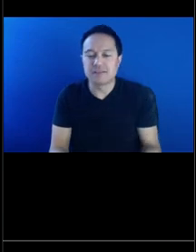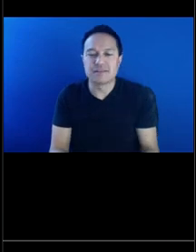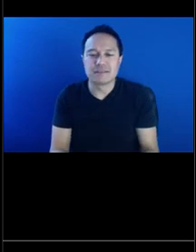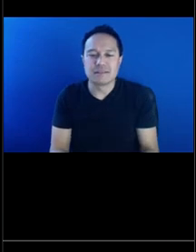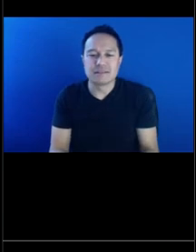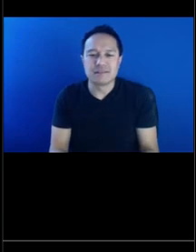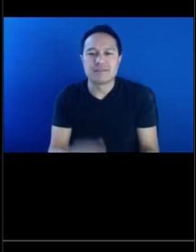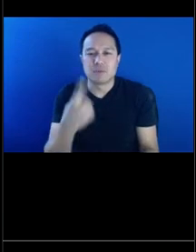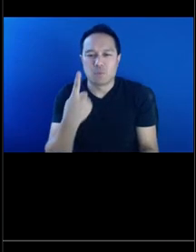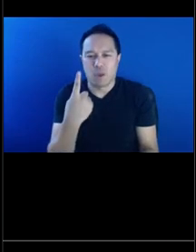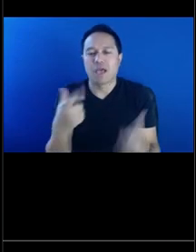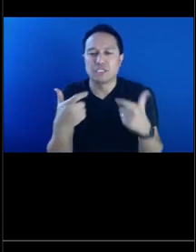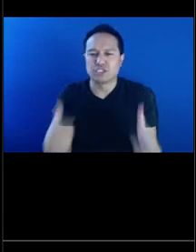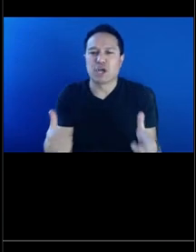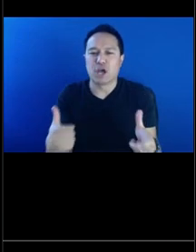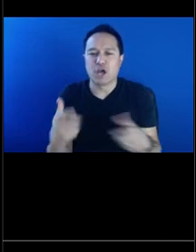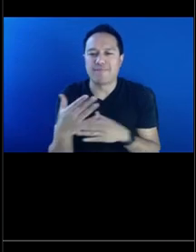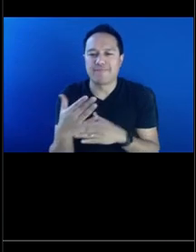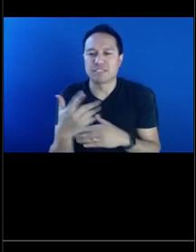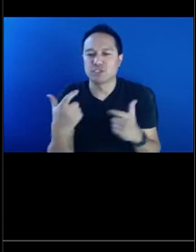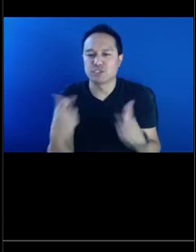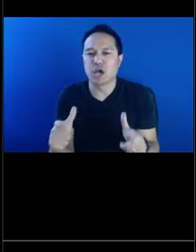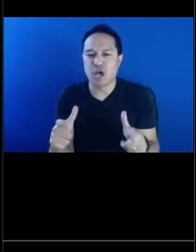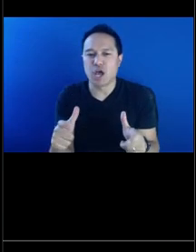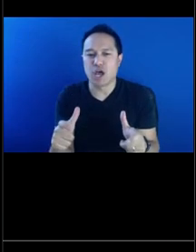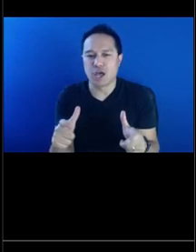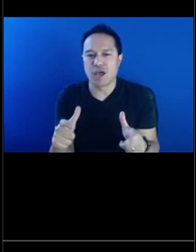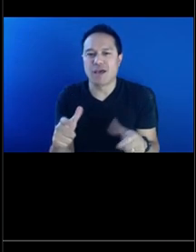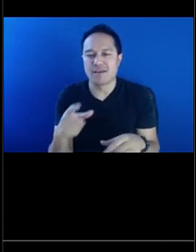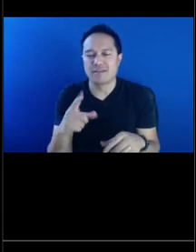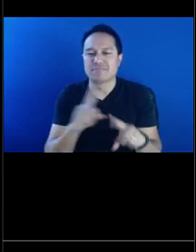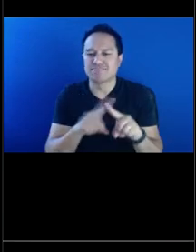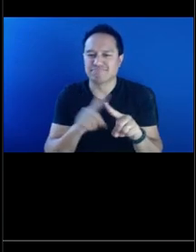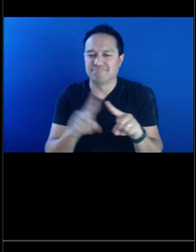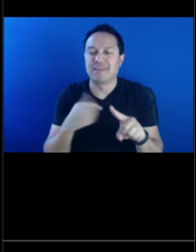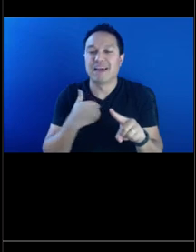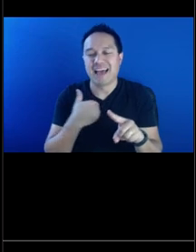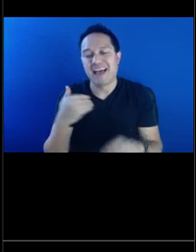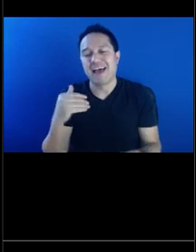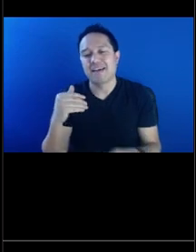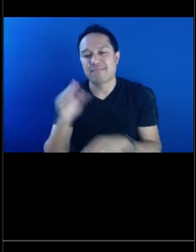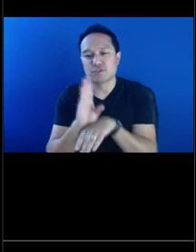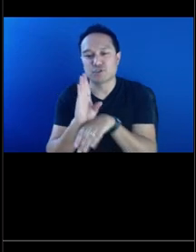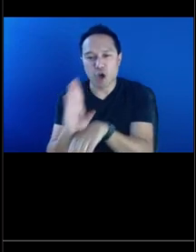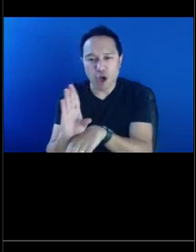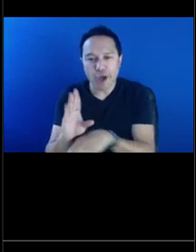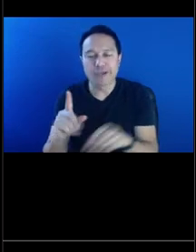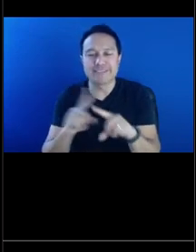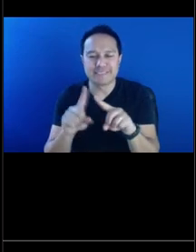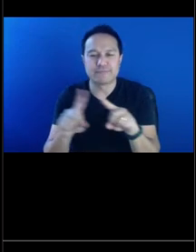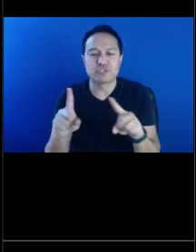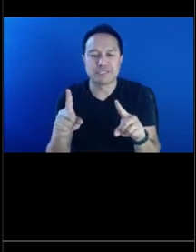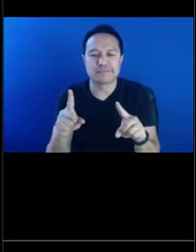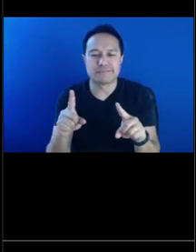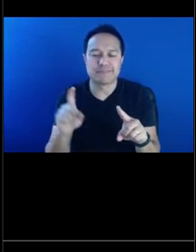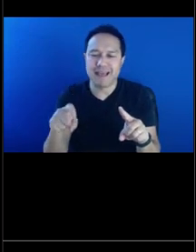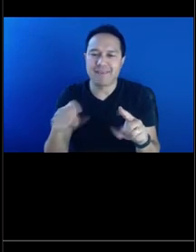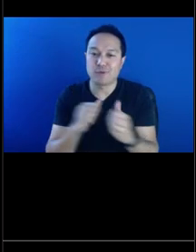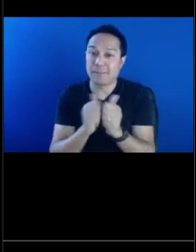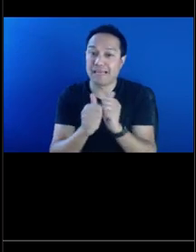fish went by. They do have other large fish and sharks that they have to compete with. And then here he